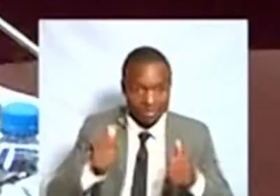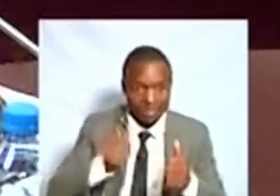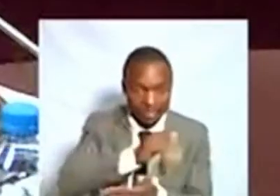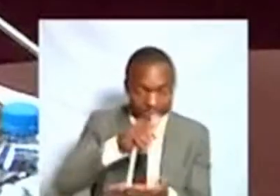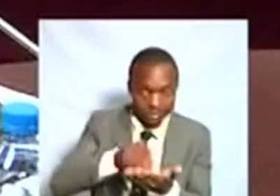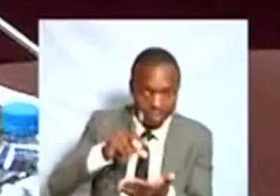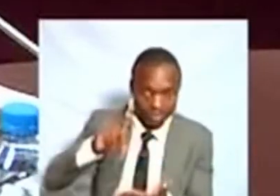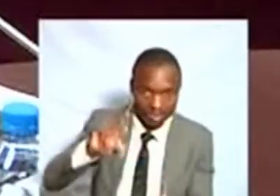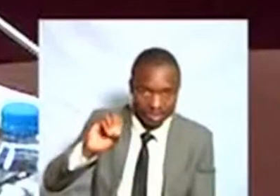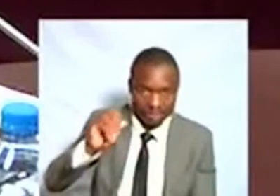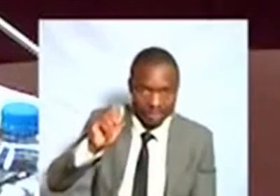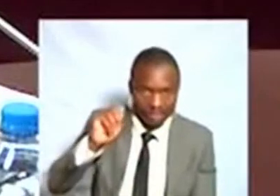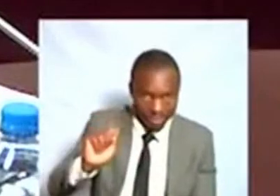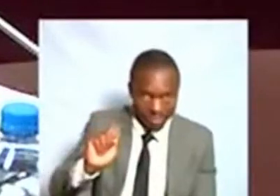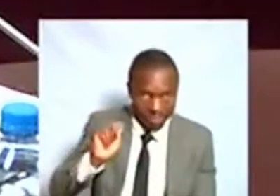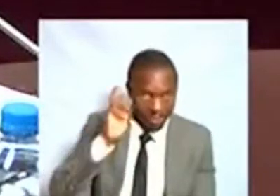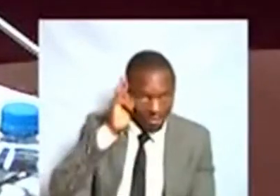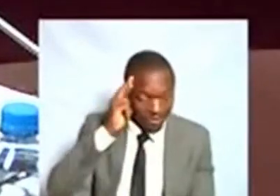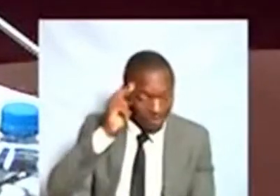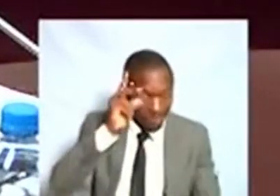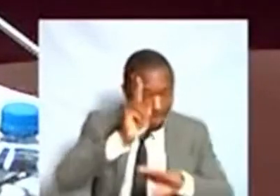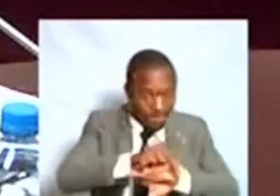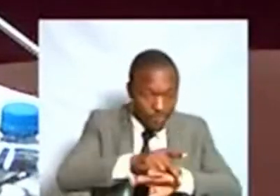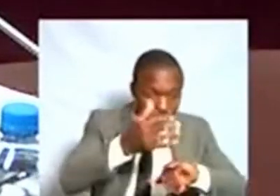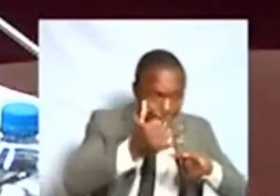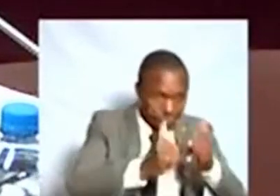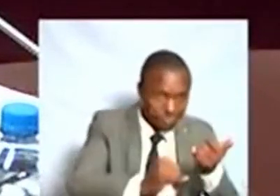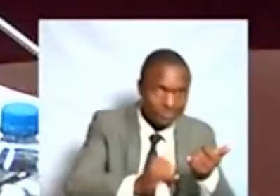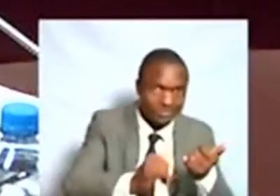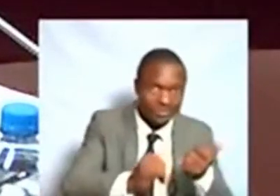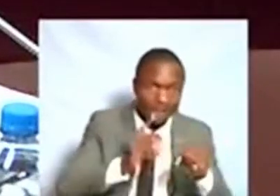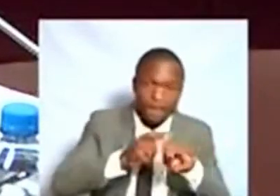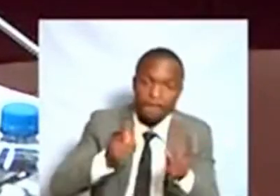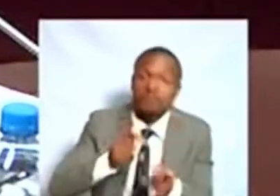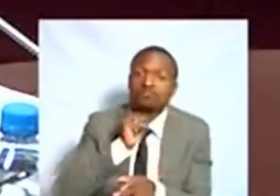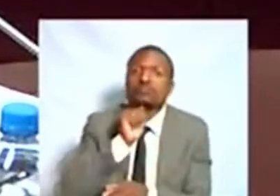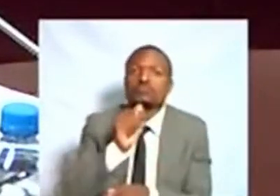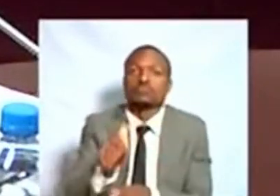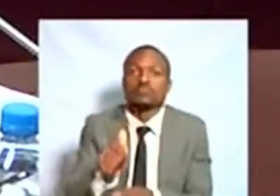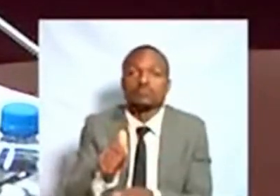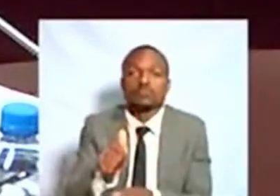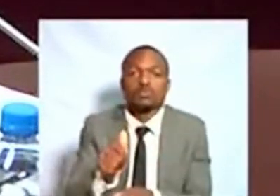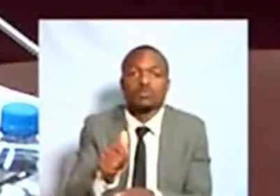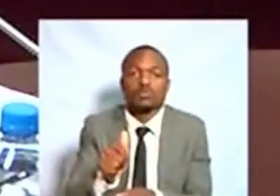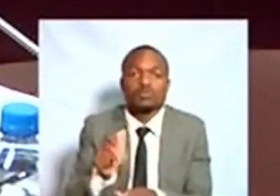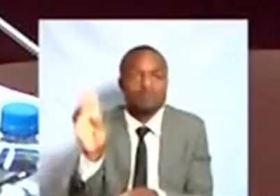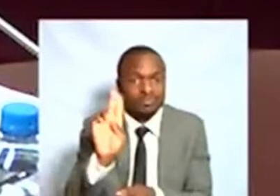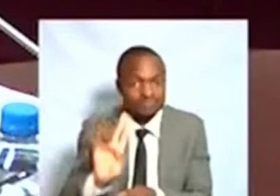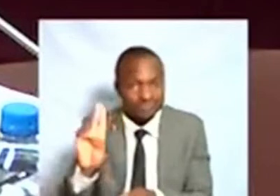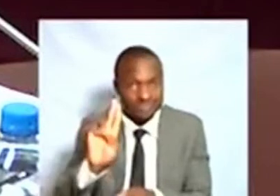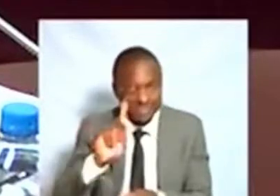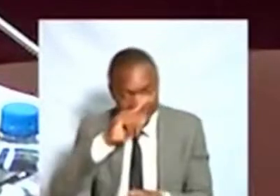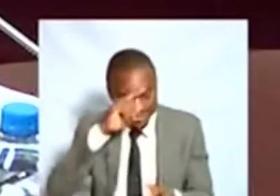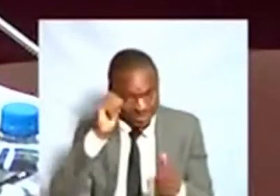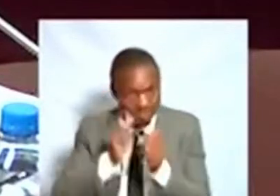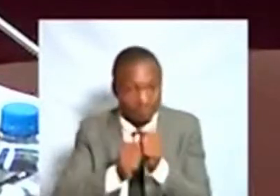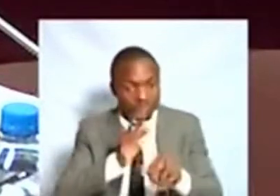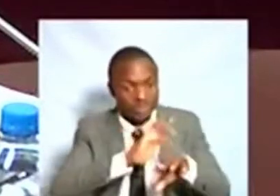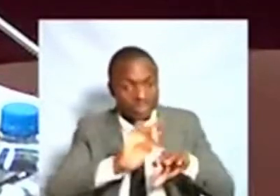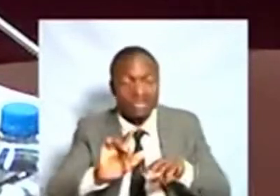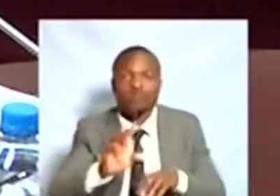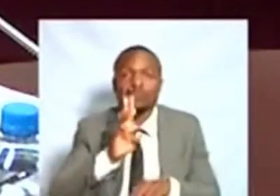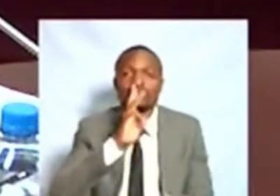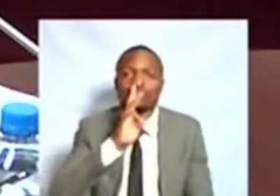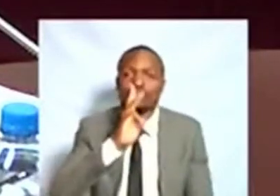Reason for the query. Project was completed but has not yet been occupied due to lack of water